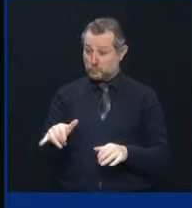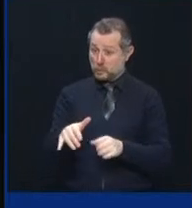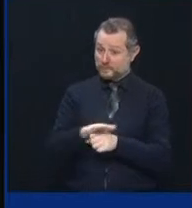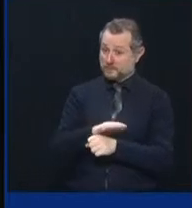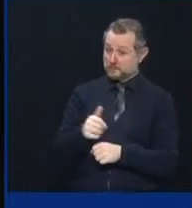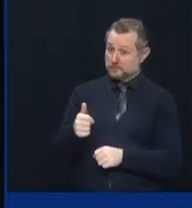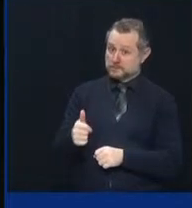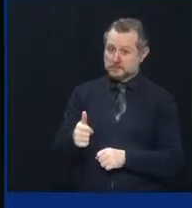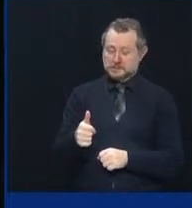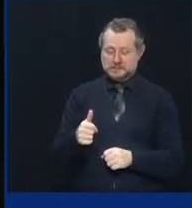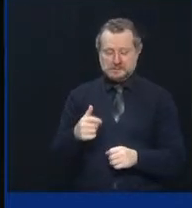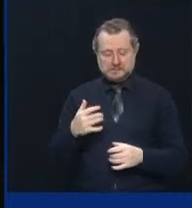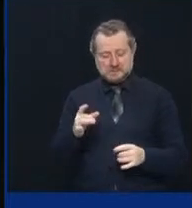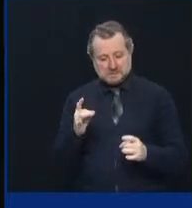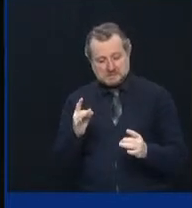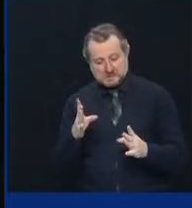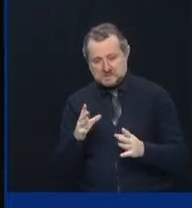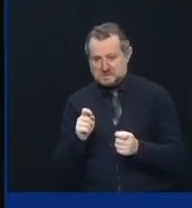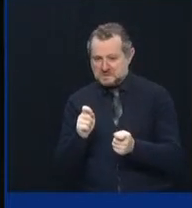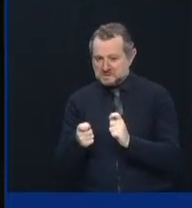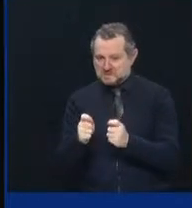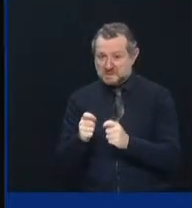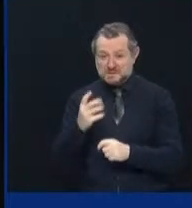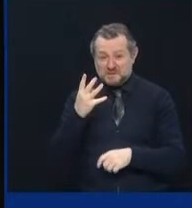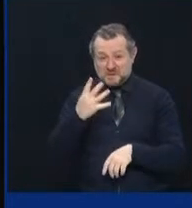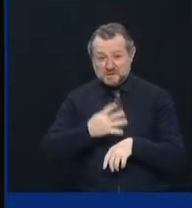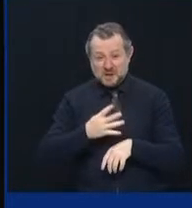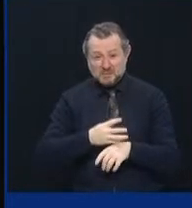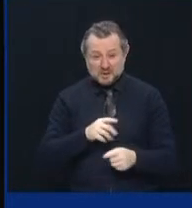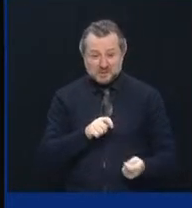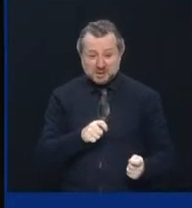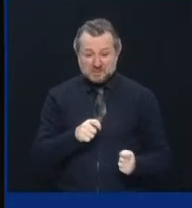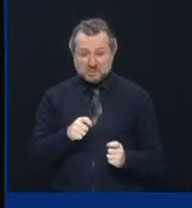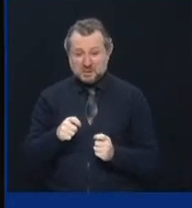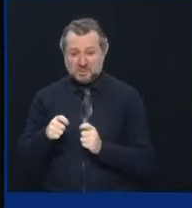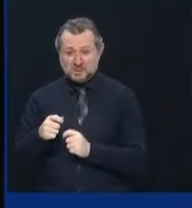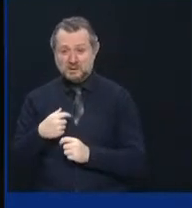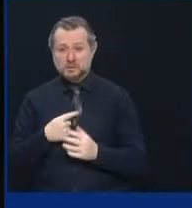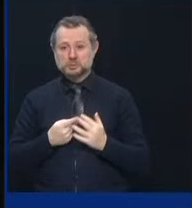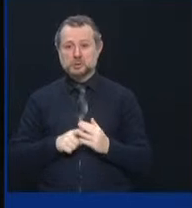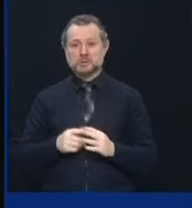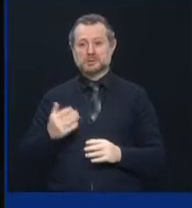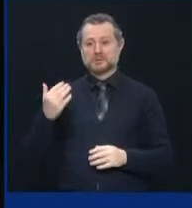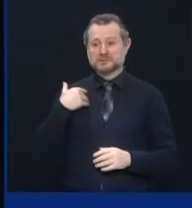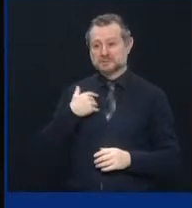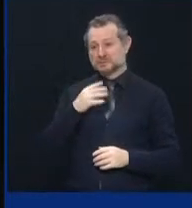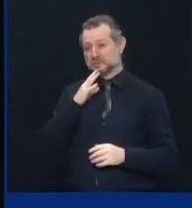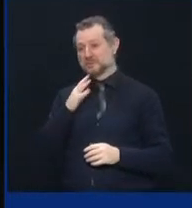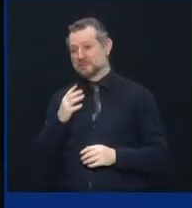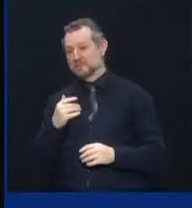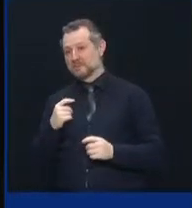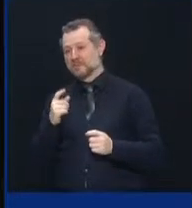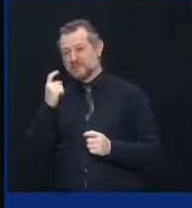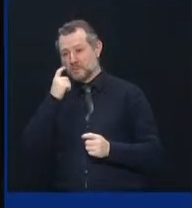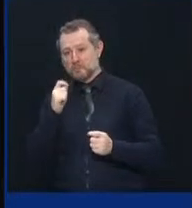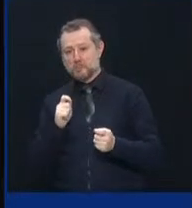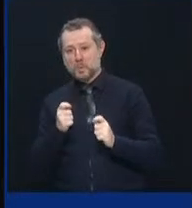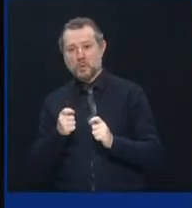morphed 4 times since we've been dealing with it. We just went through a morphing during the holiday